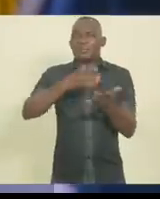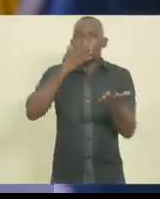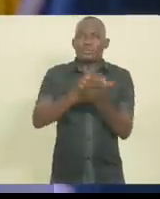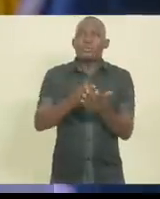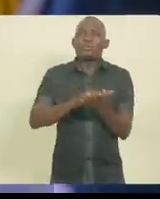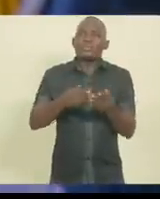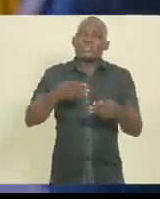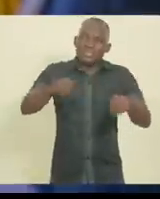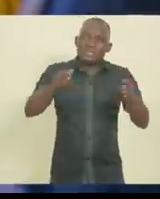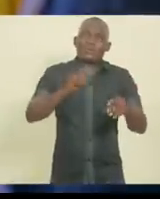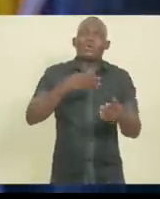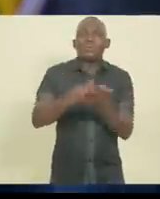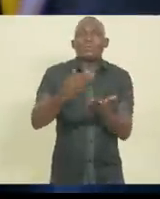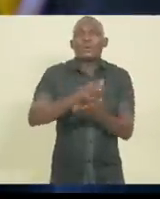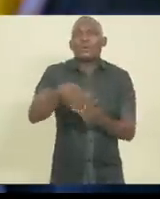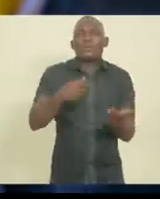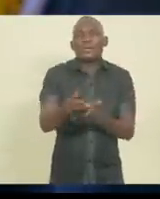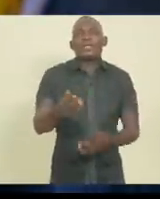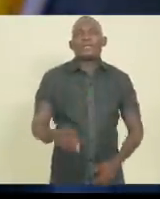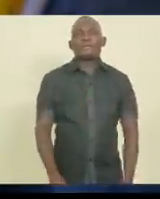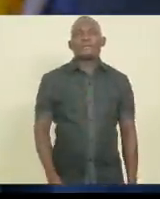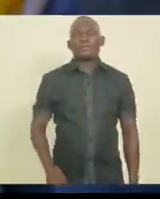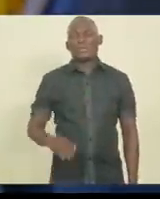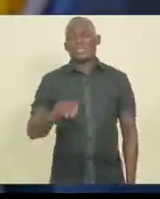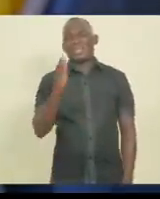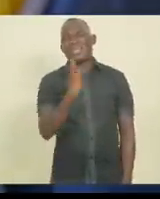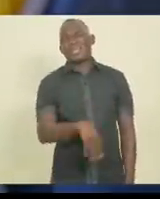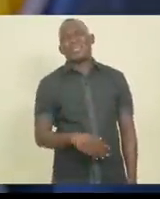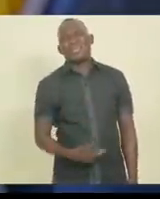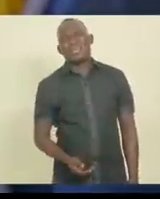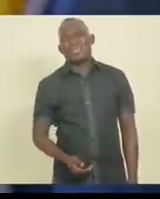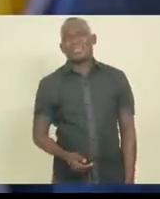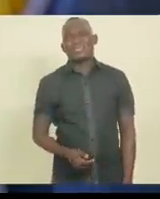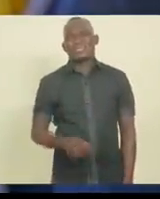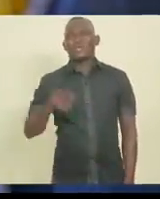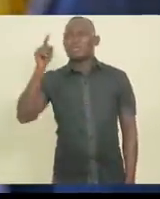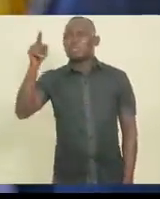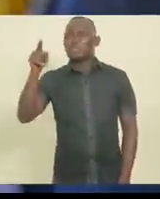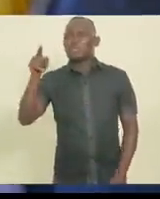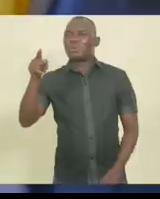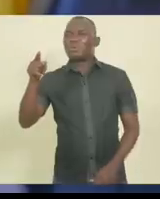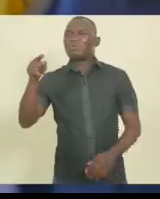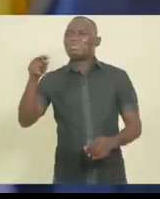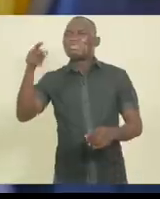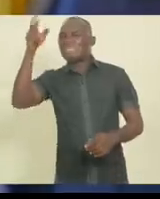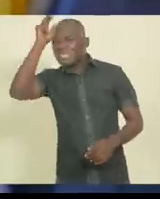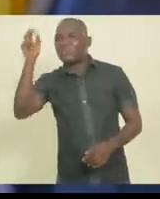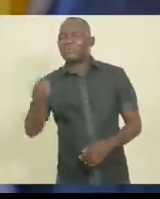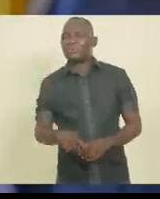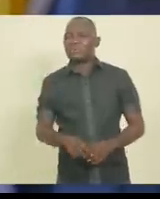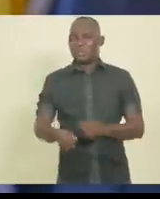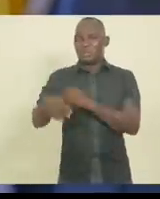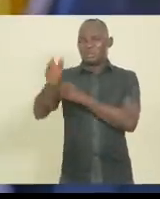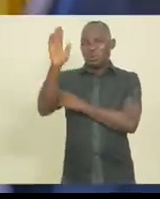Oh, I don't know. I have one, Samsa. You mean I'm afraid so at the cancer and patch raying. Shed out to our way.